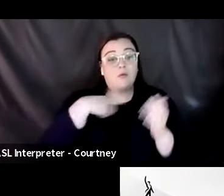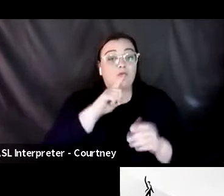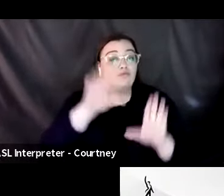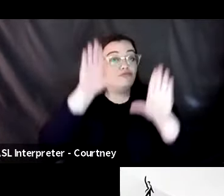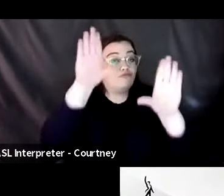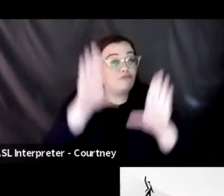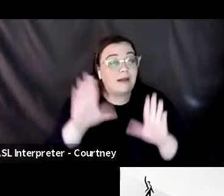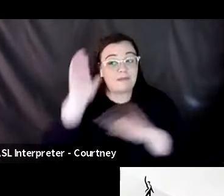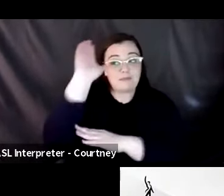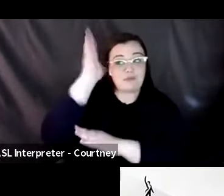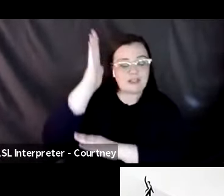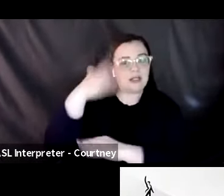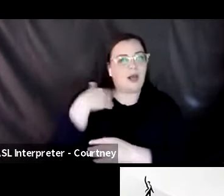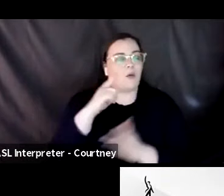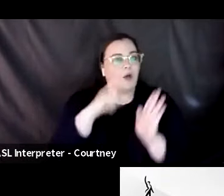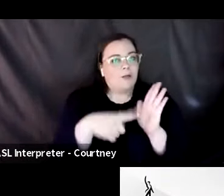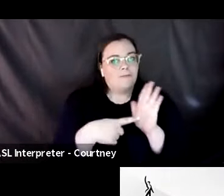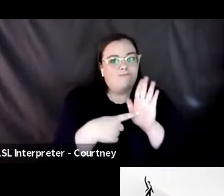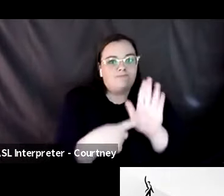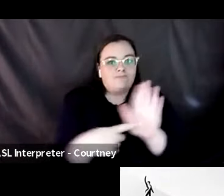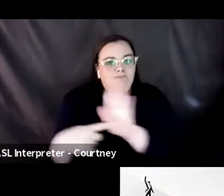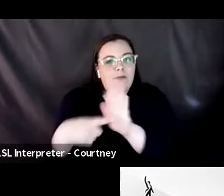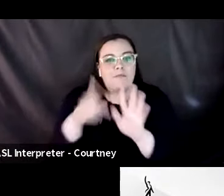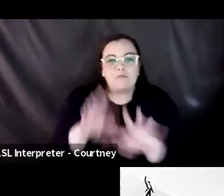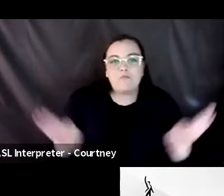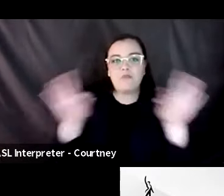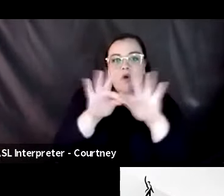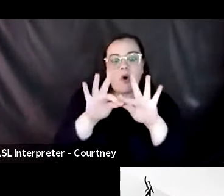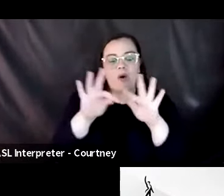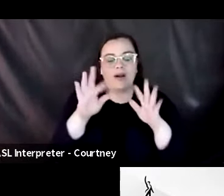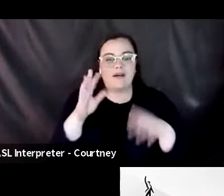going to highlight the important education for